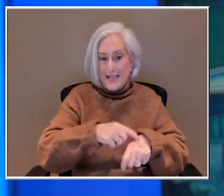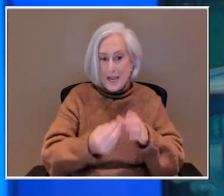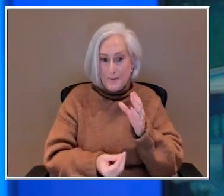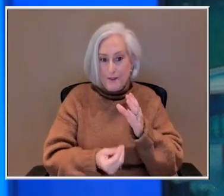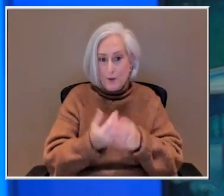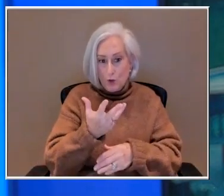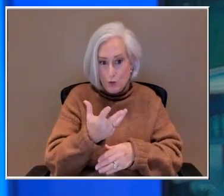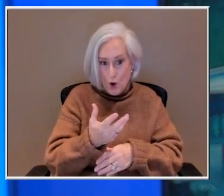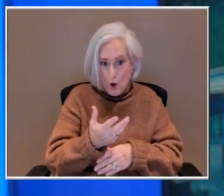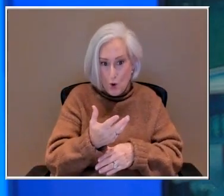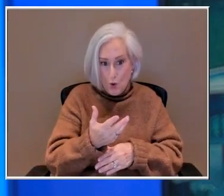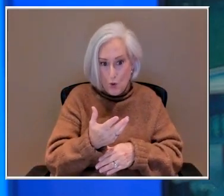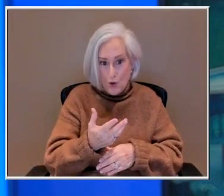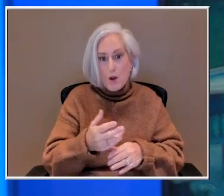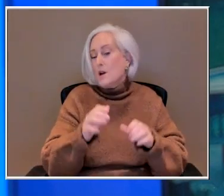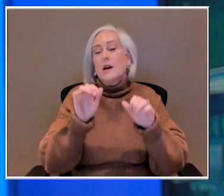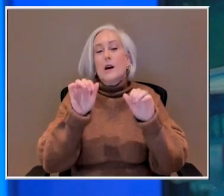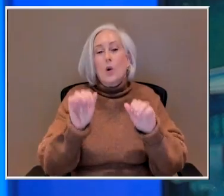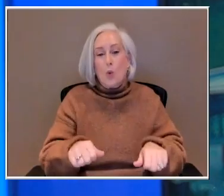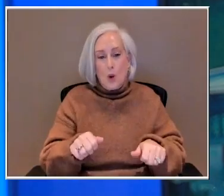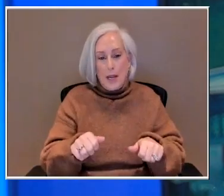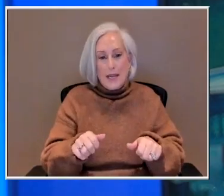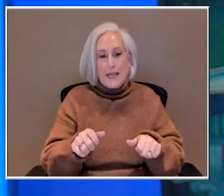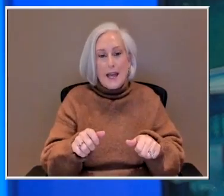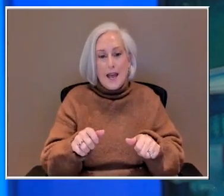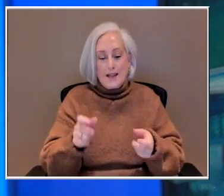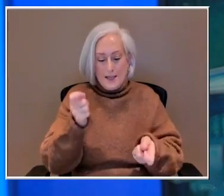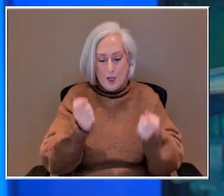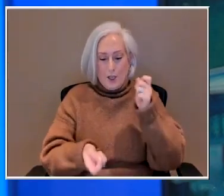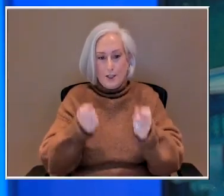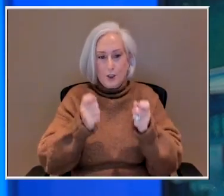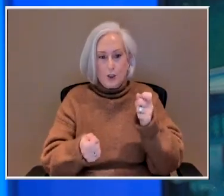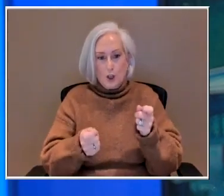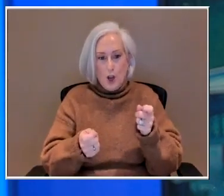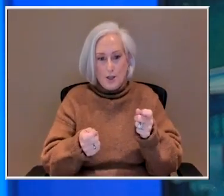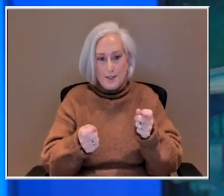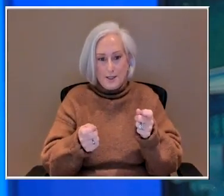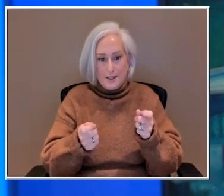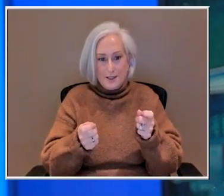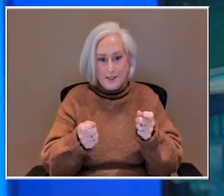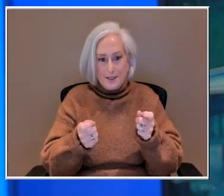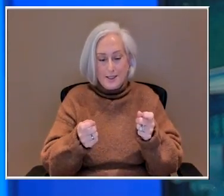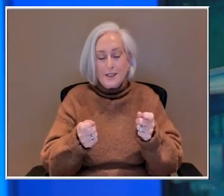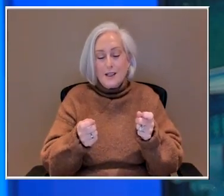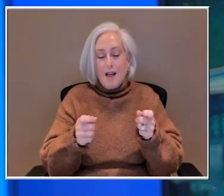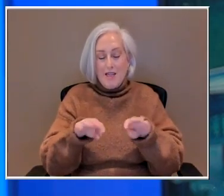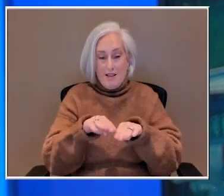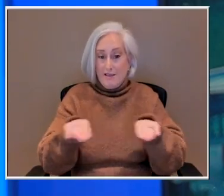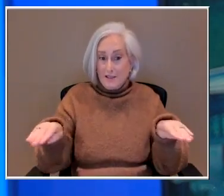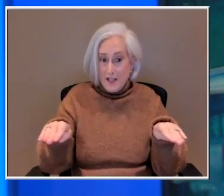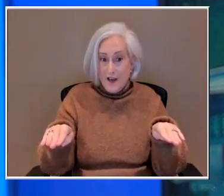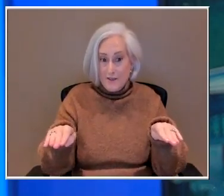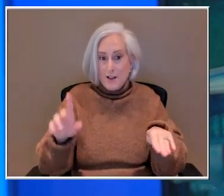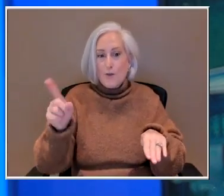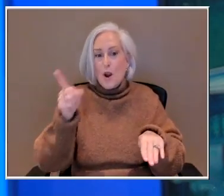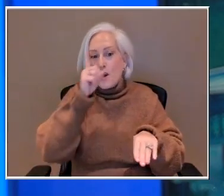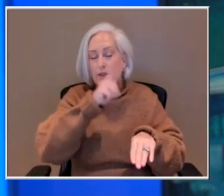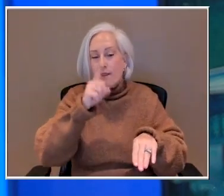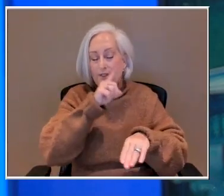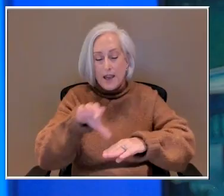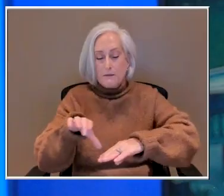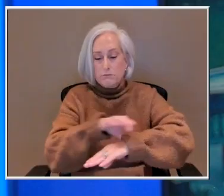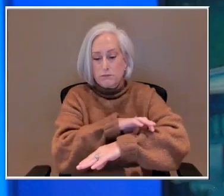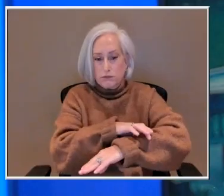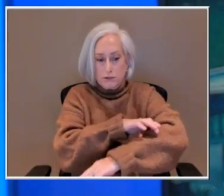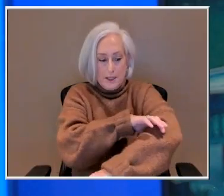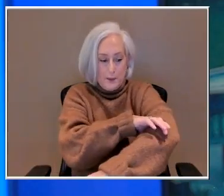of the pylon of the prosthesis rather than of the bone of the patient. Okay. An alternative,